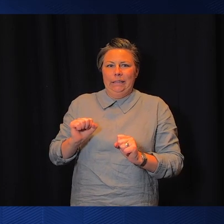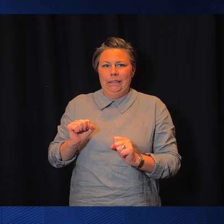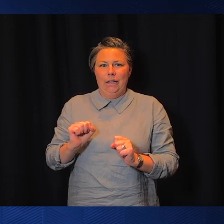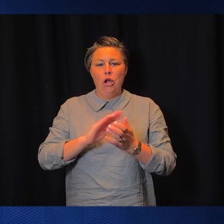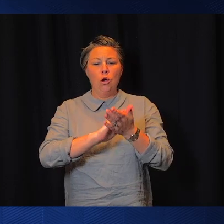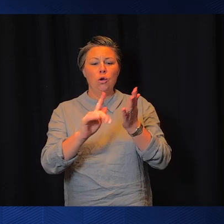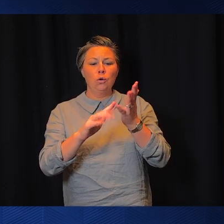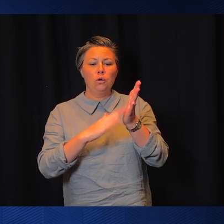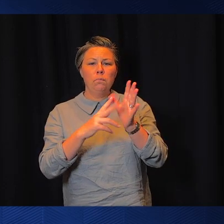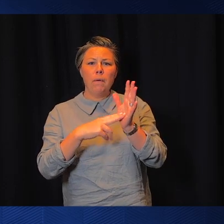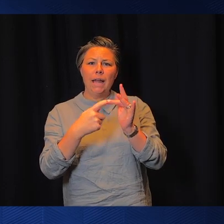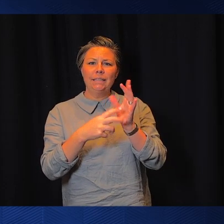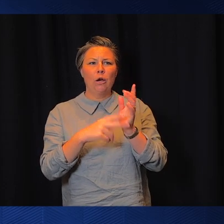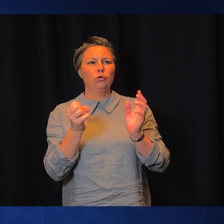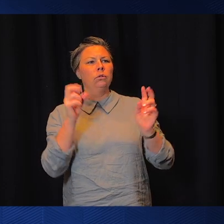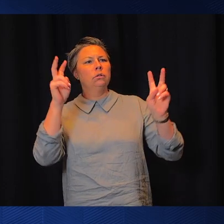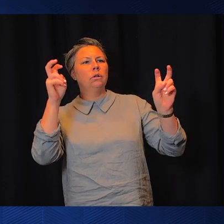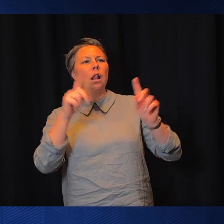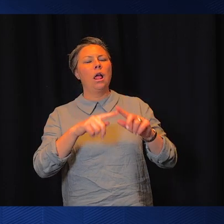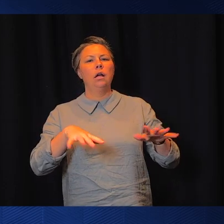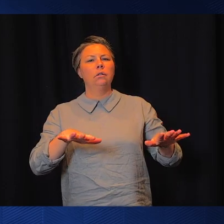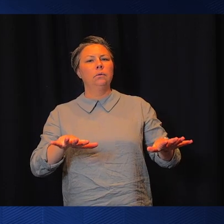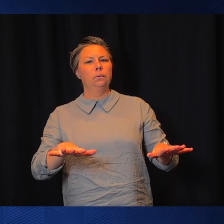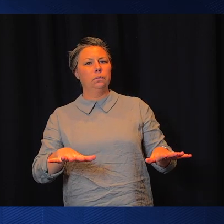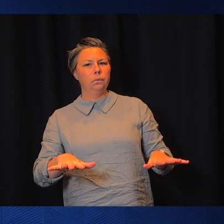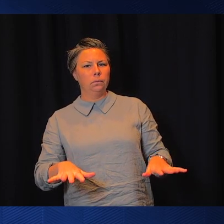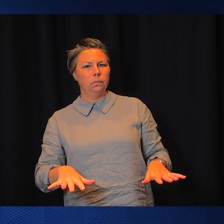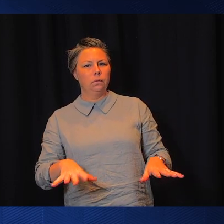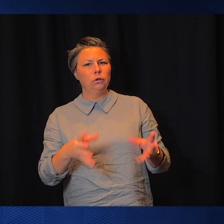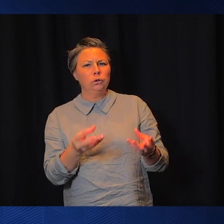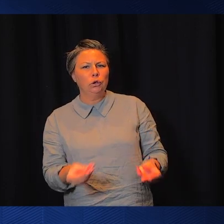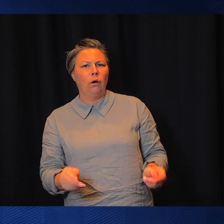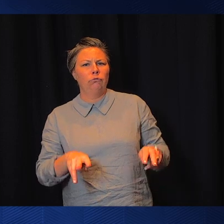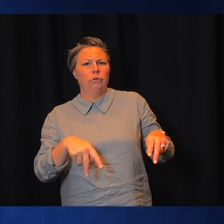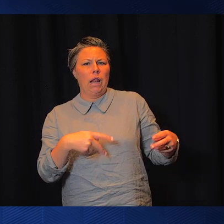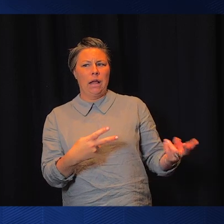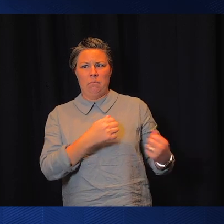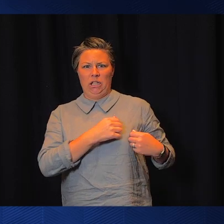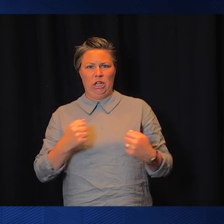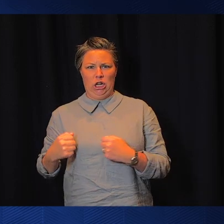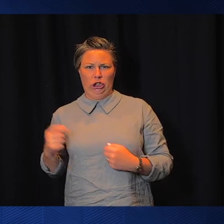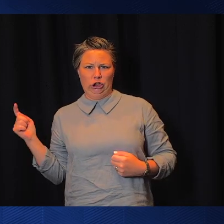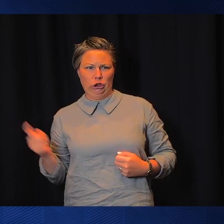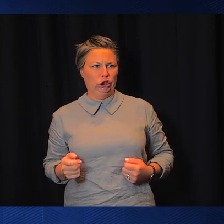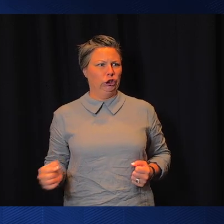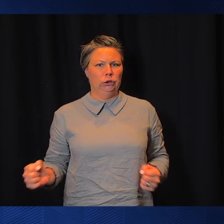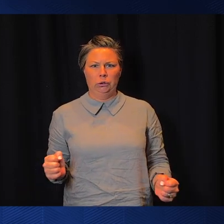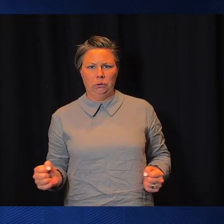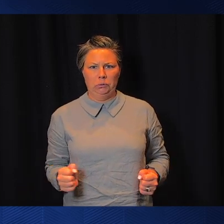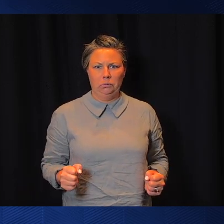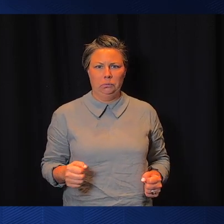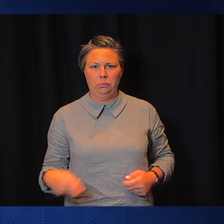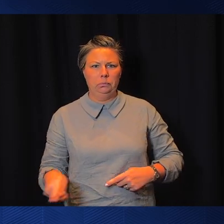relax a bit some of your caution. And the military approach could encroach so far into human